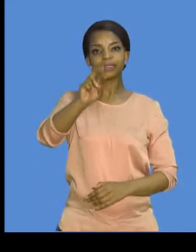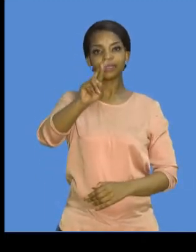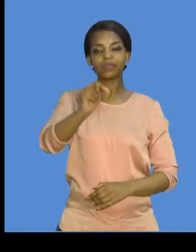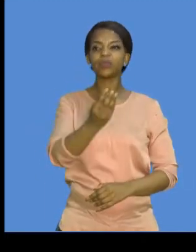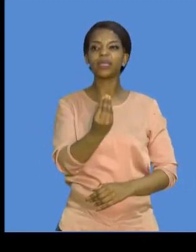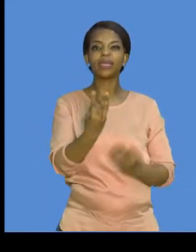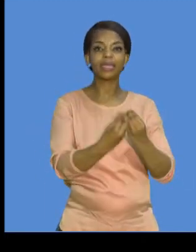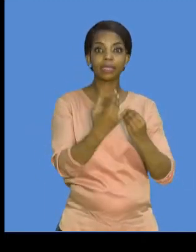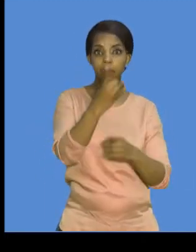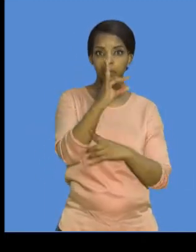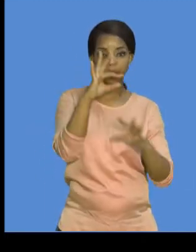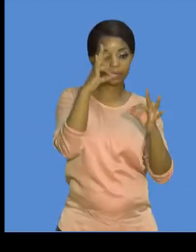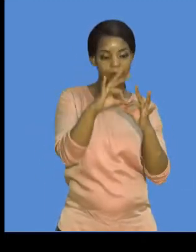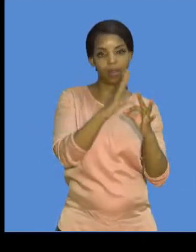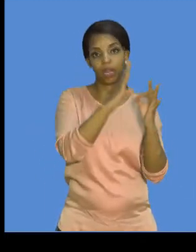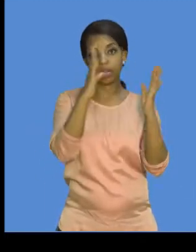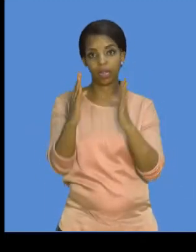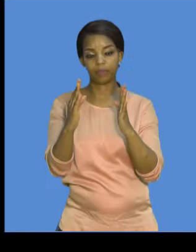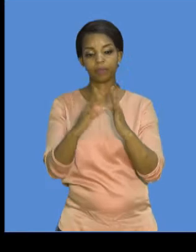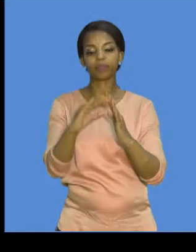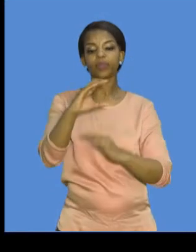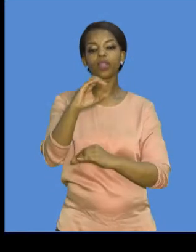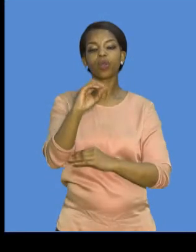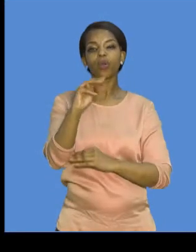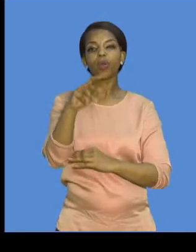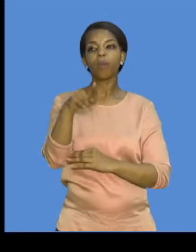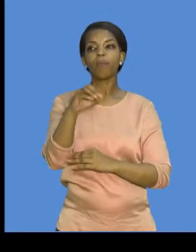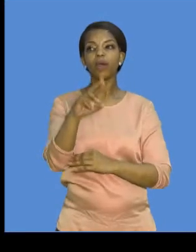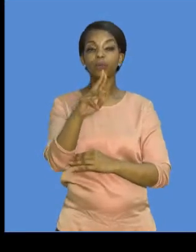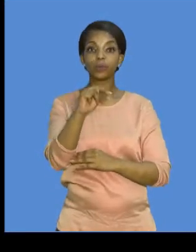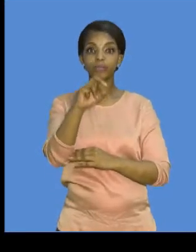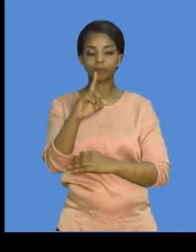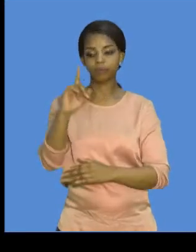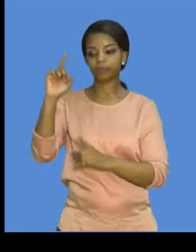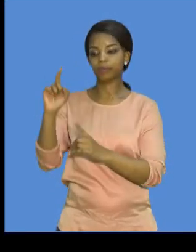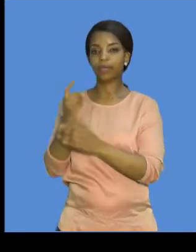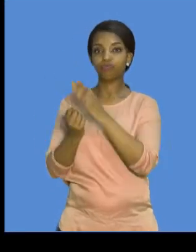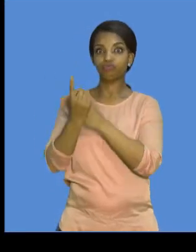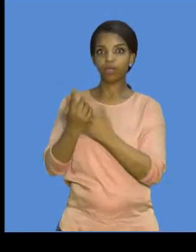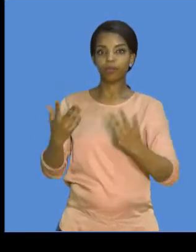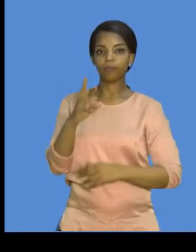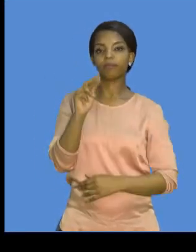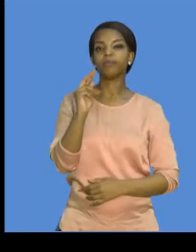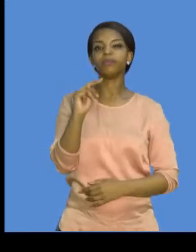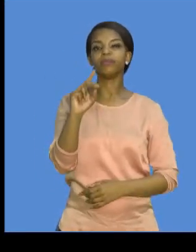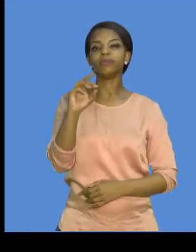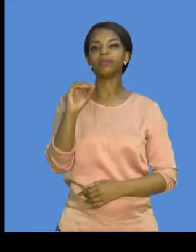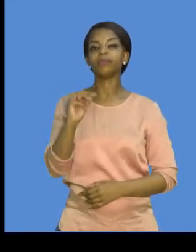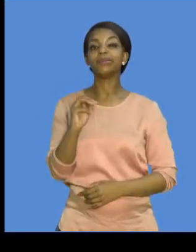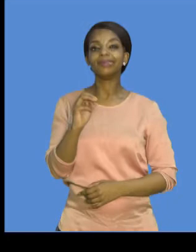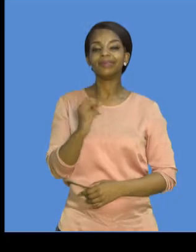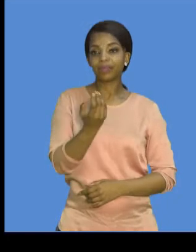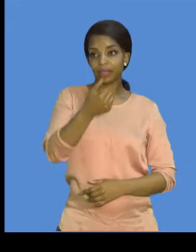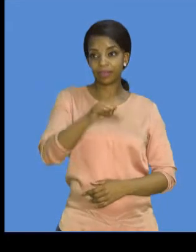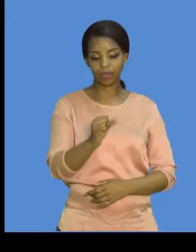random. And then data, we had the concept of equations and graphs, so we can explore data